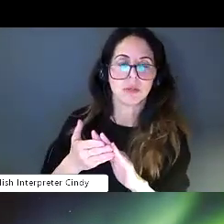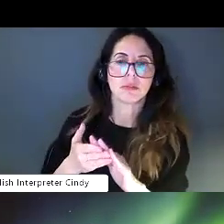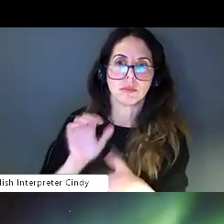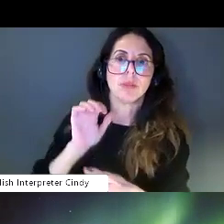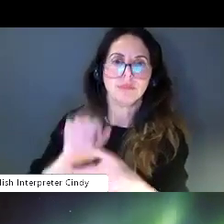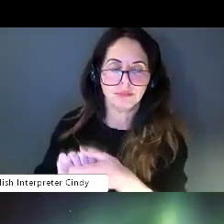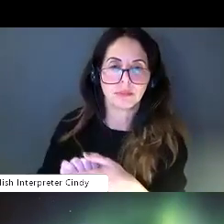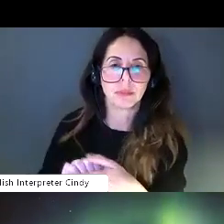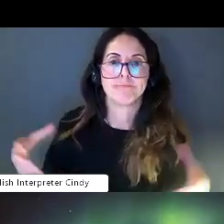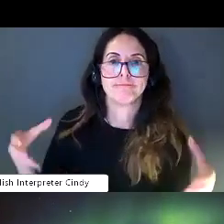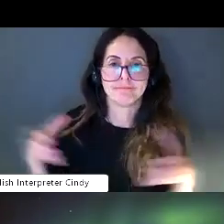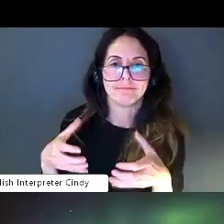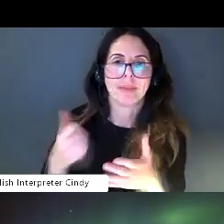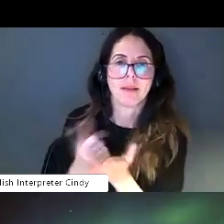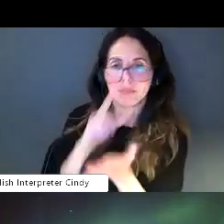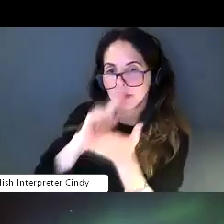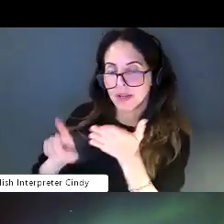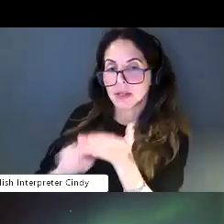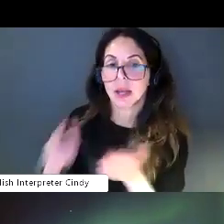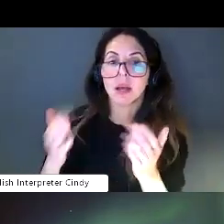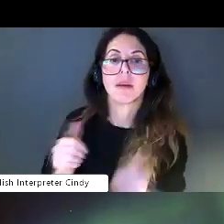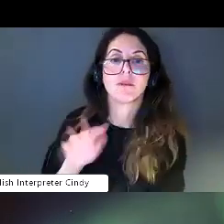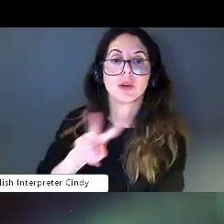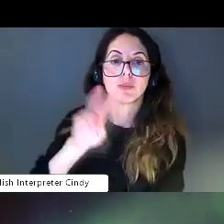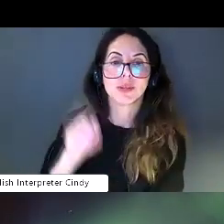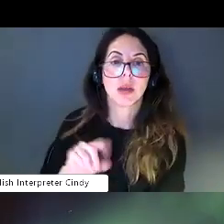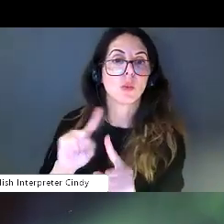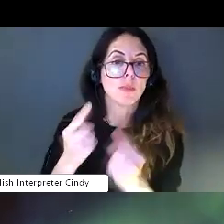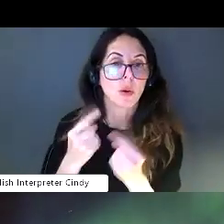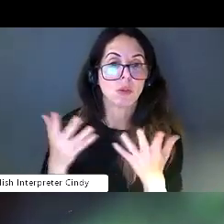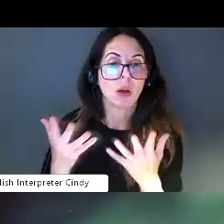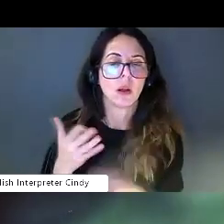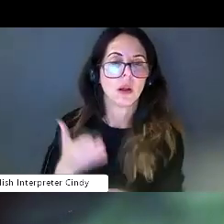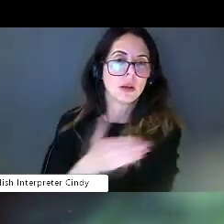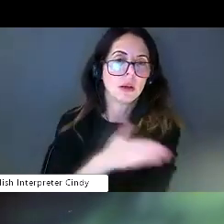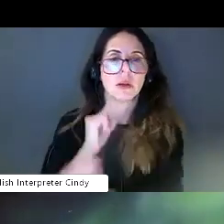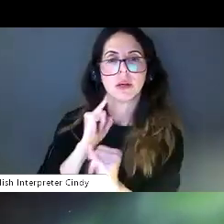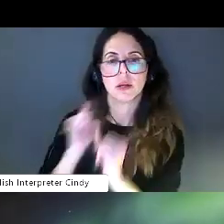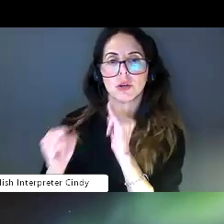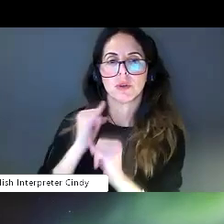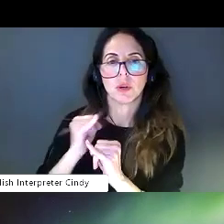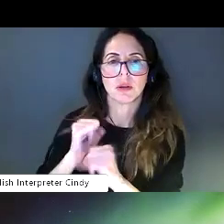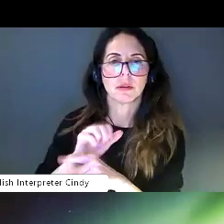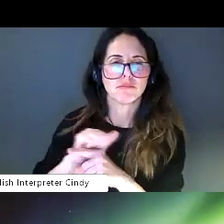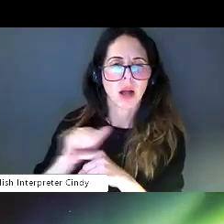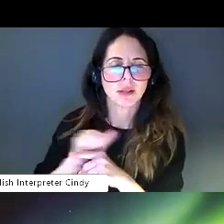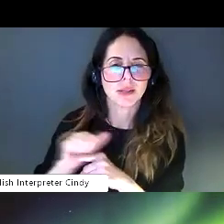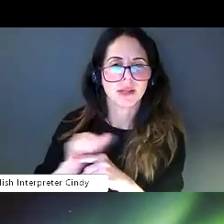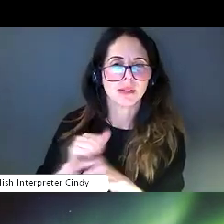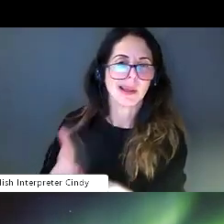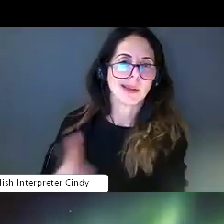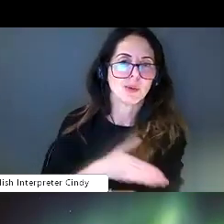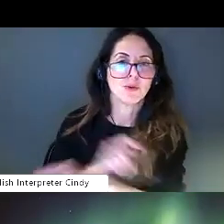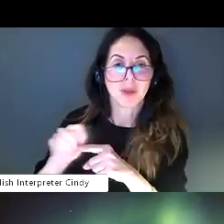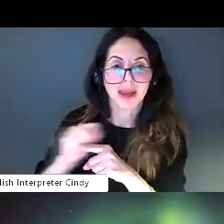their investigations. 42% indicated they wanted improved interviewing practices, improved interviewing training, and